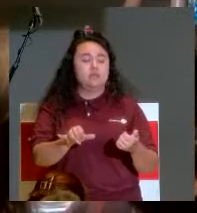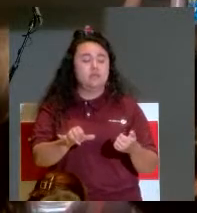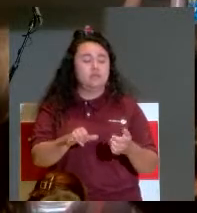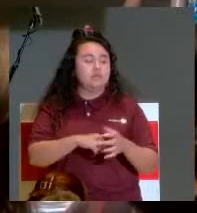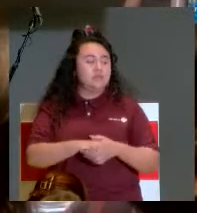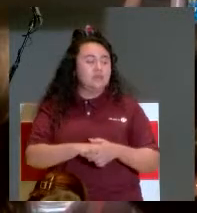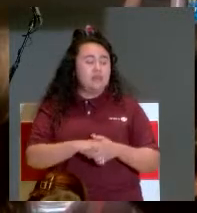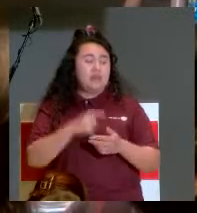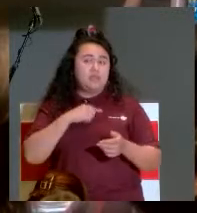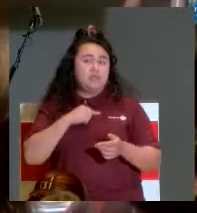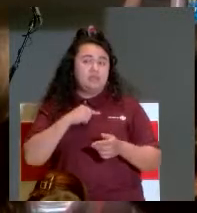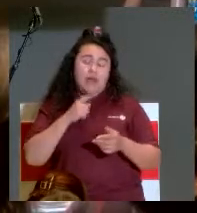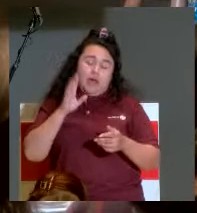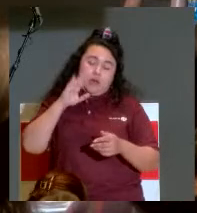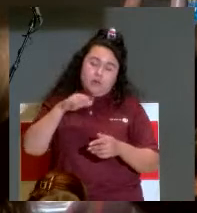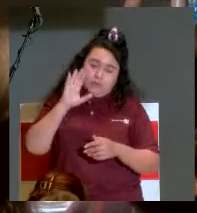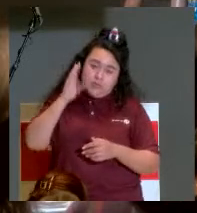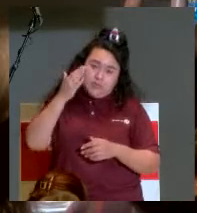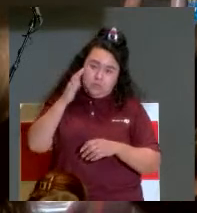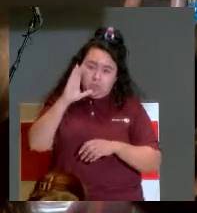my earliest memories, but.